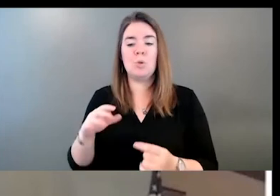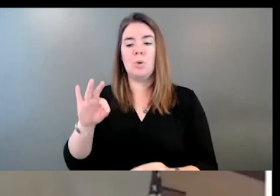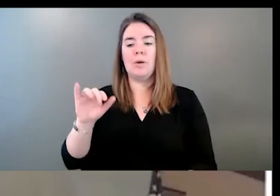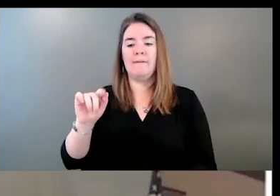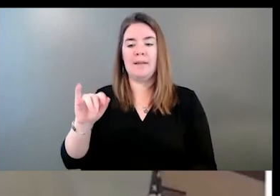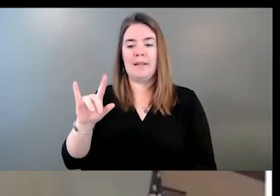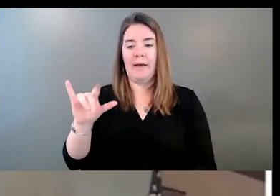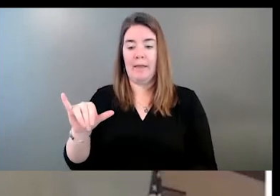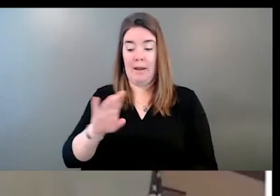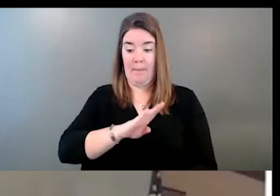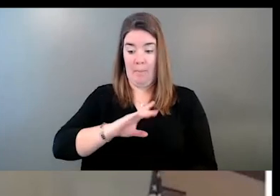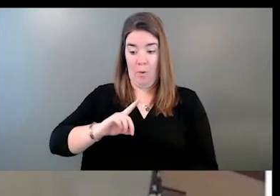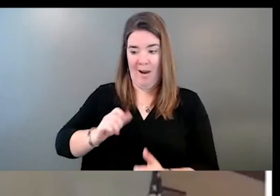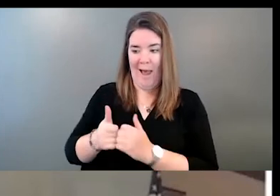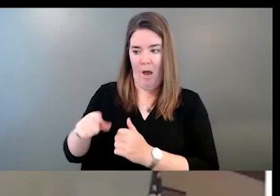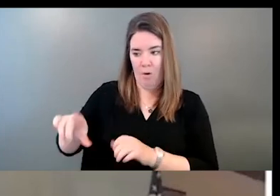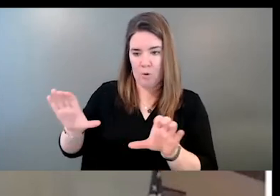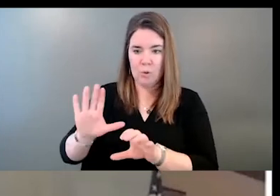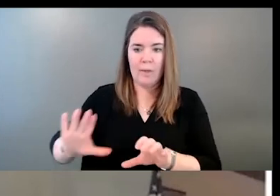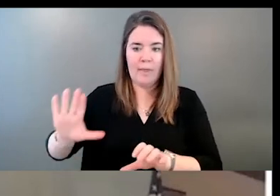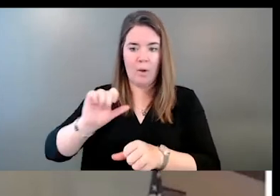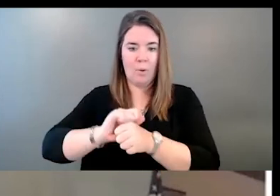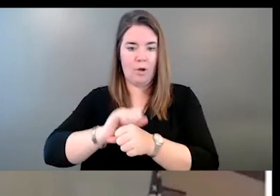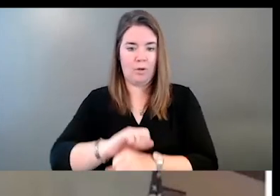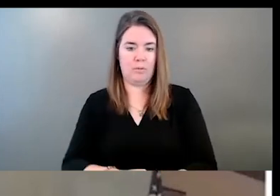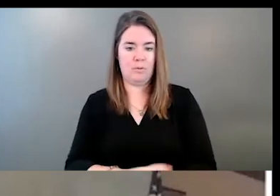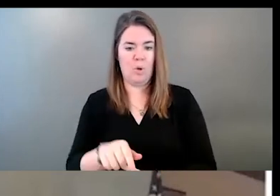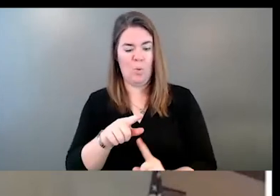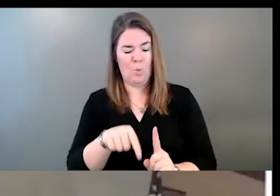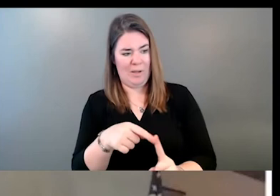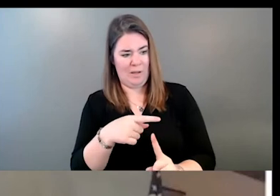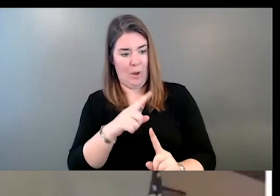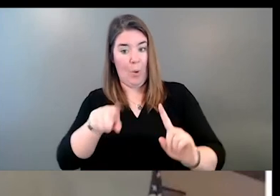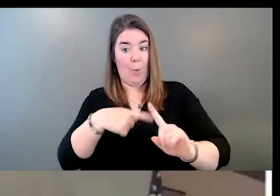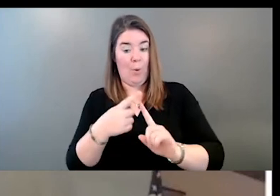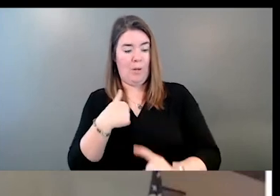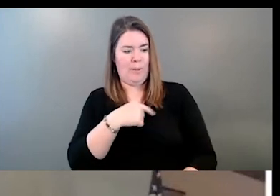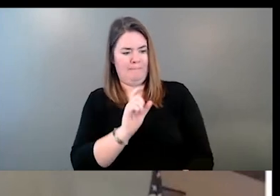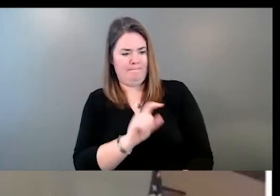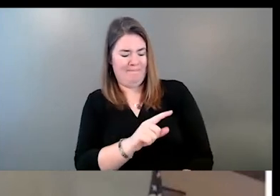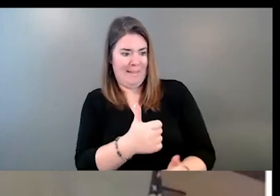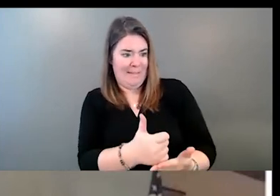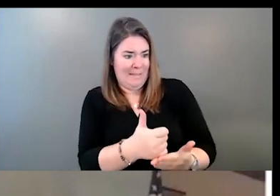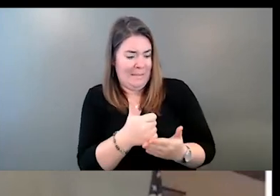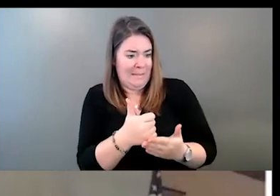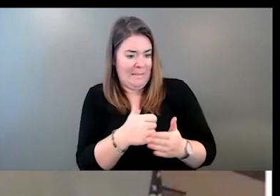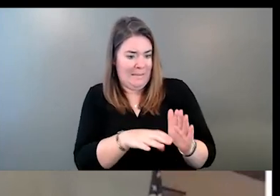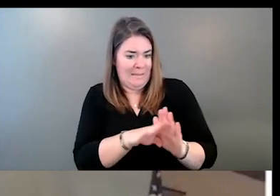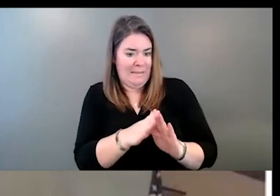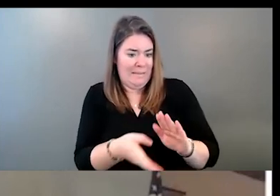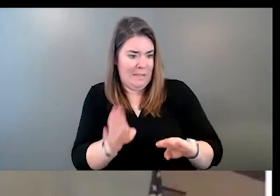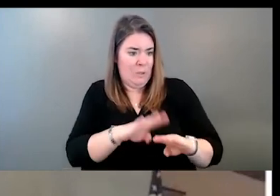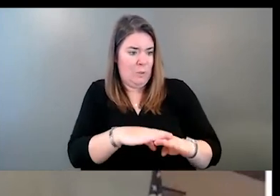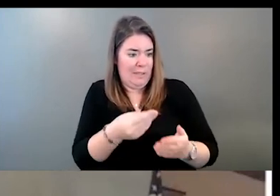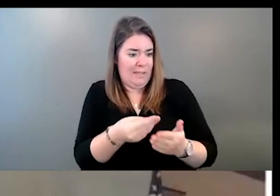their work. When we asked Representative Abrams to help us increase state funding for our programs, her